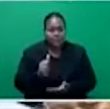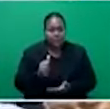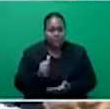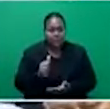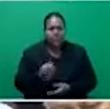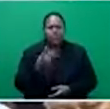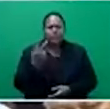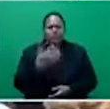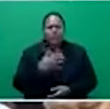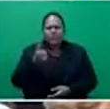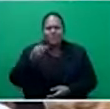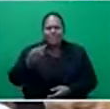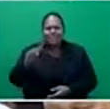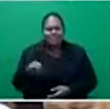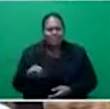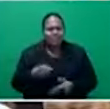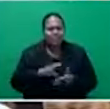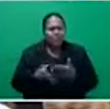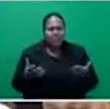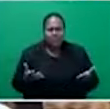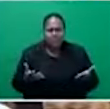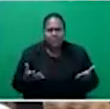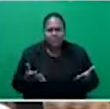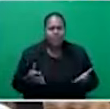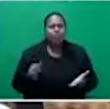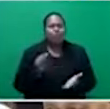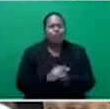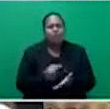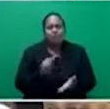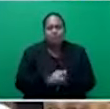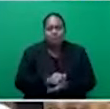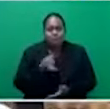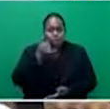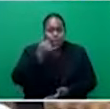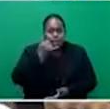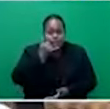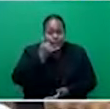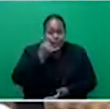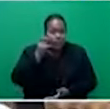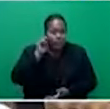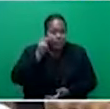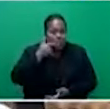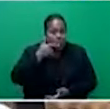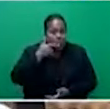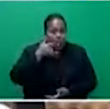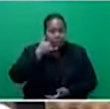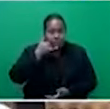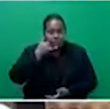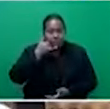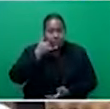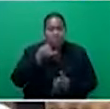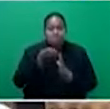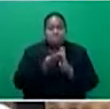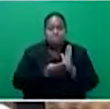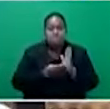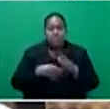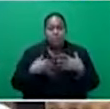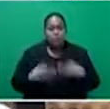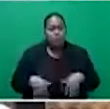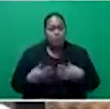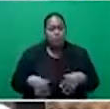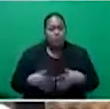allowances. Sir, they racked up telephone bills up to $3,000–4,000. Honourable Tikon Duandua, who is now sitting on the other side of Honourable Prasad,